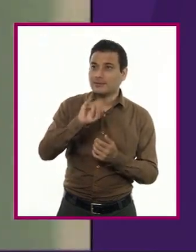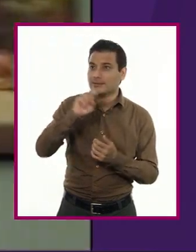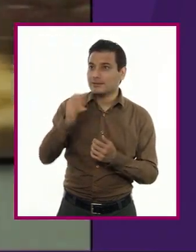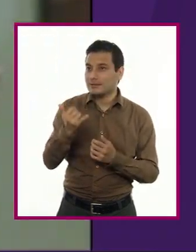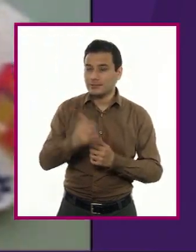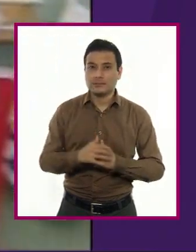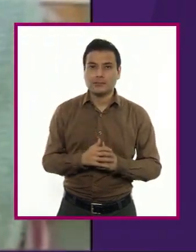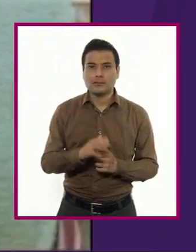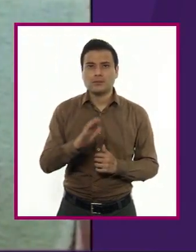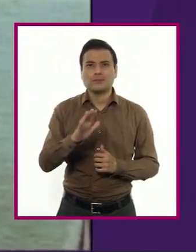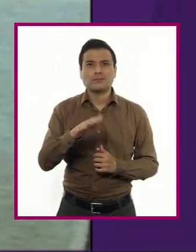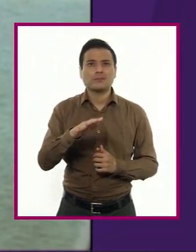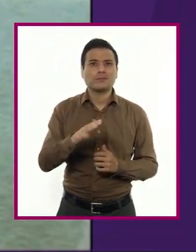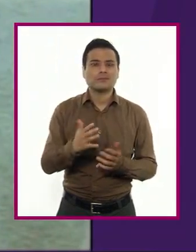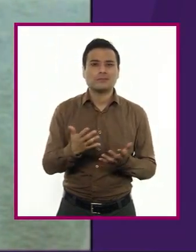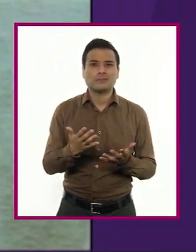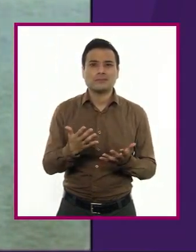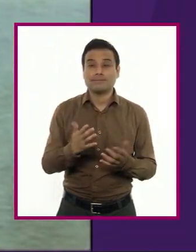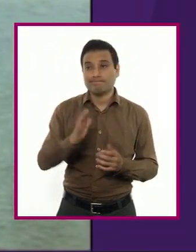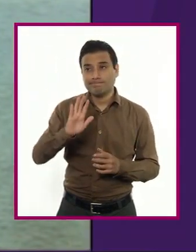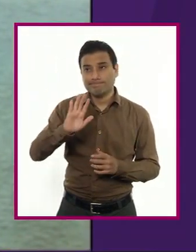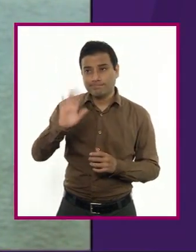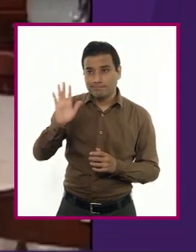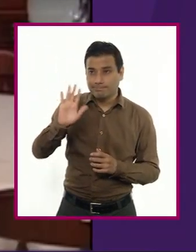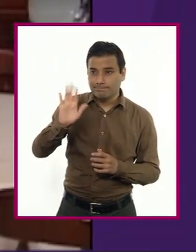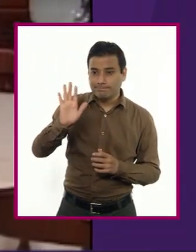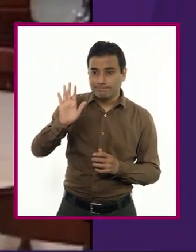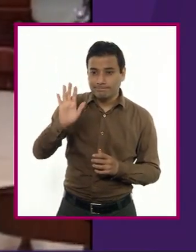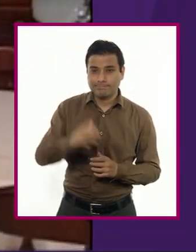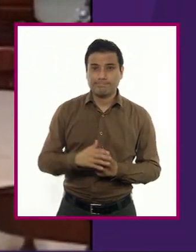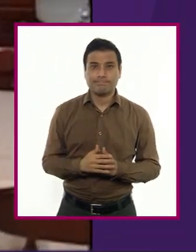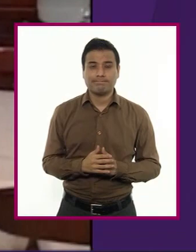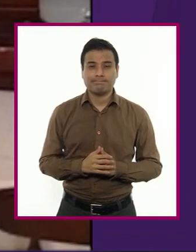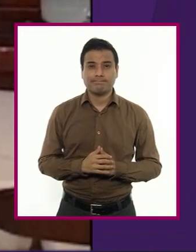But Mark... Goodbye.